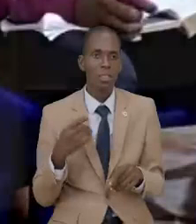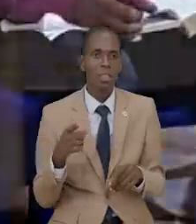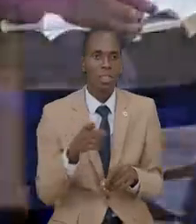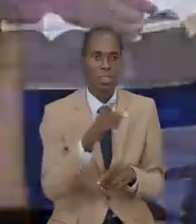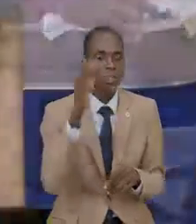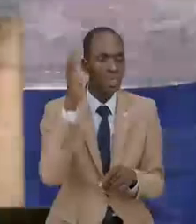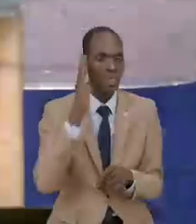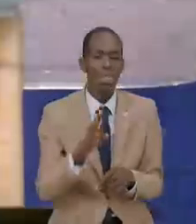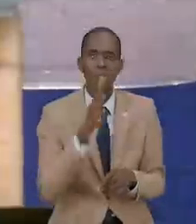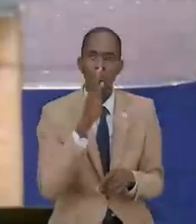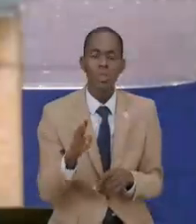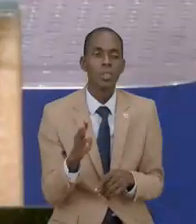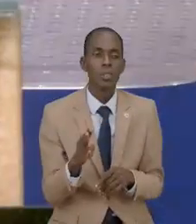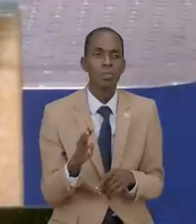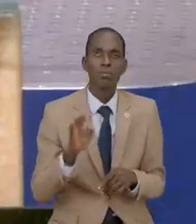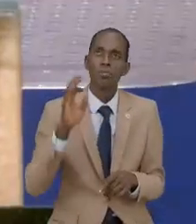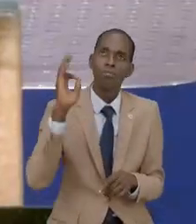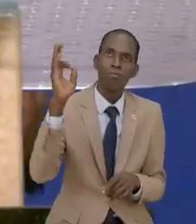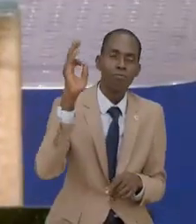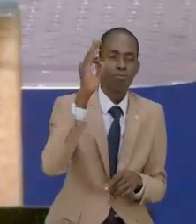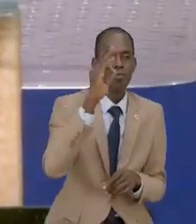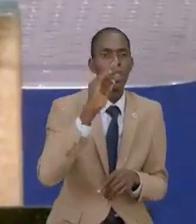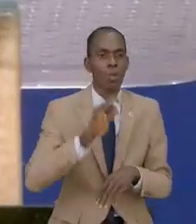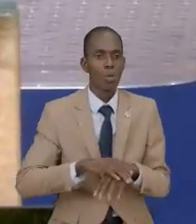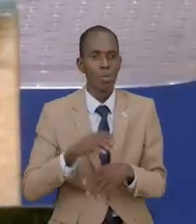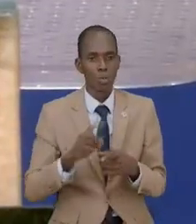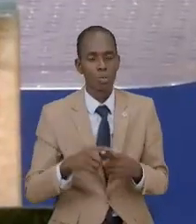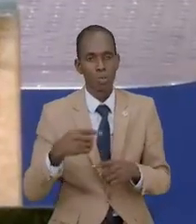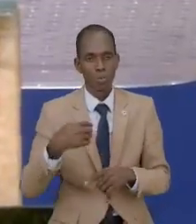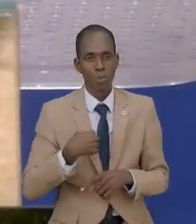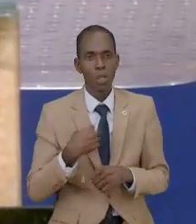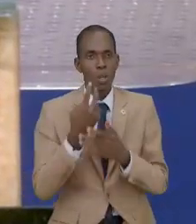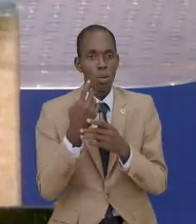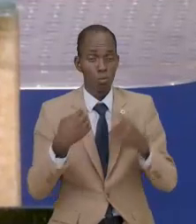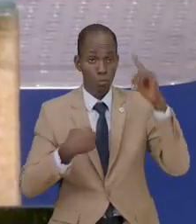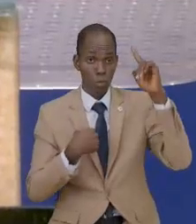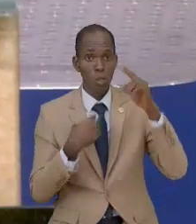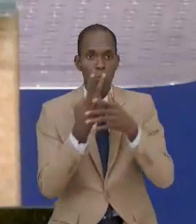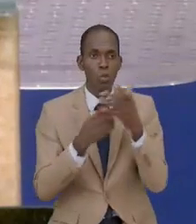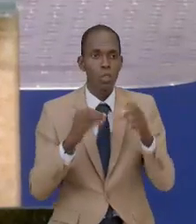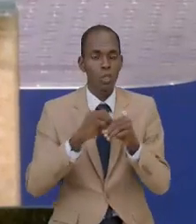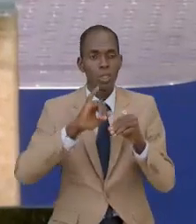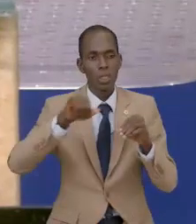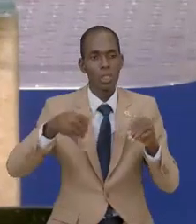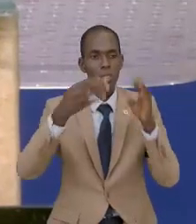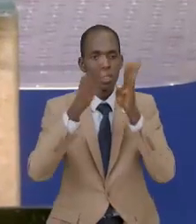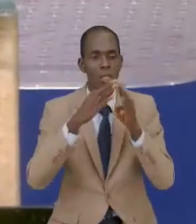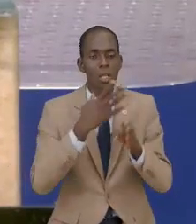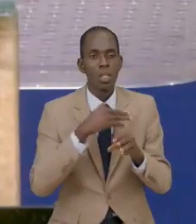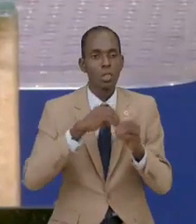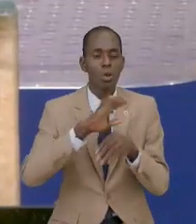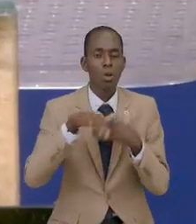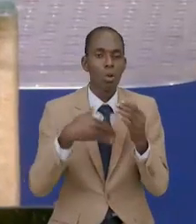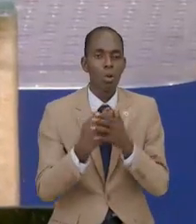shall be witnesses unto me, both in Jerusalem, and in all Judea, and